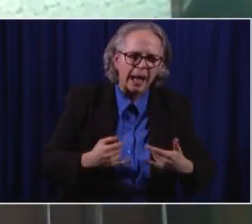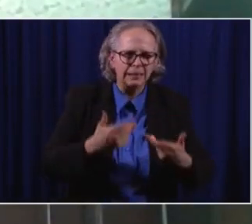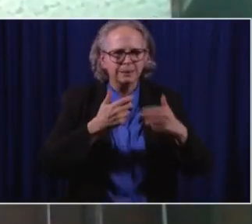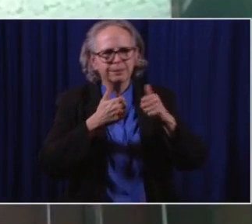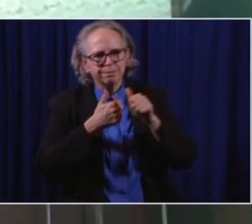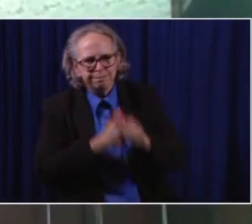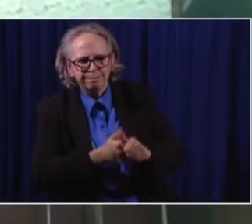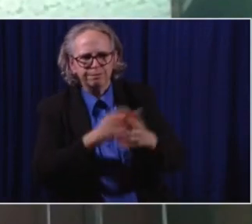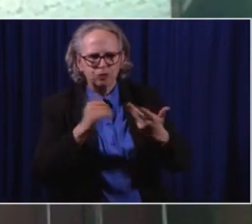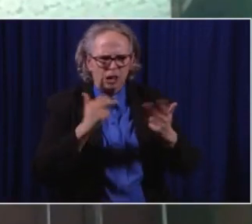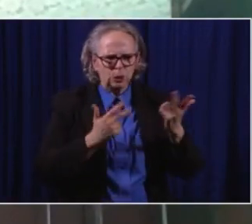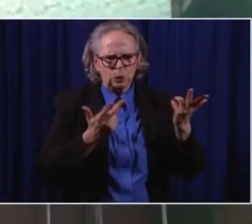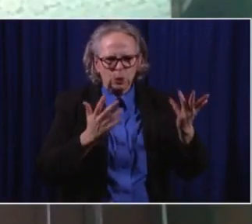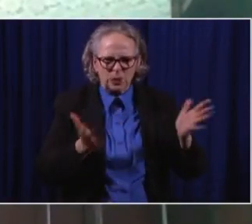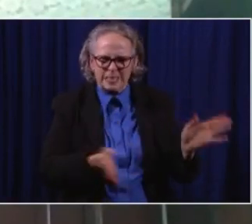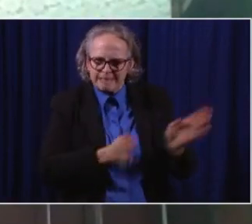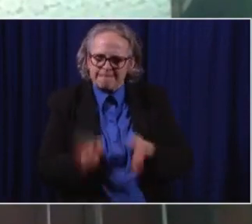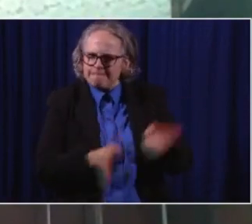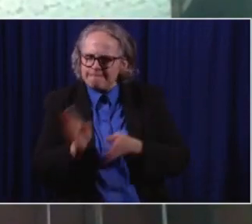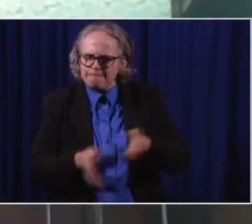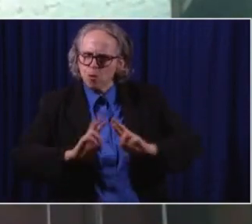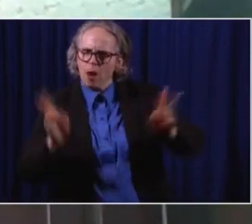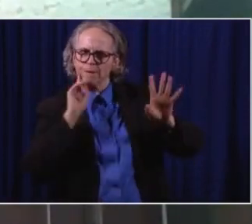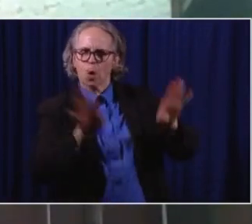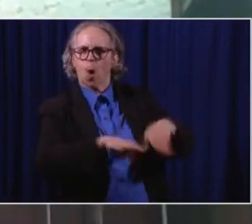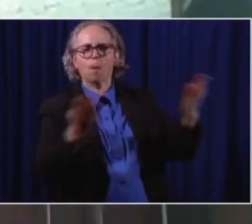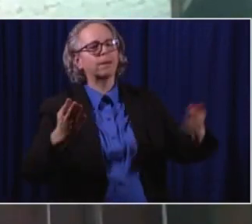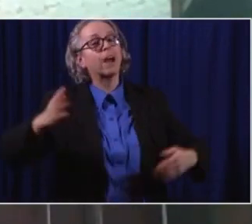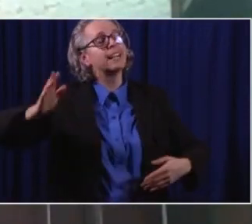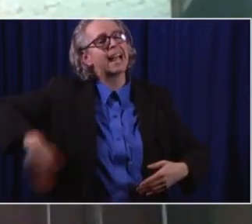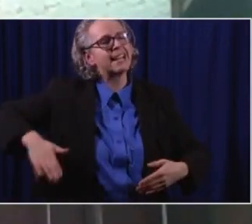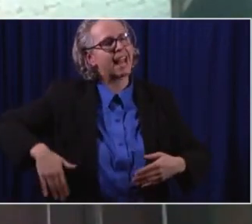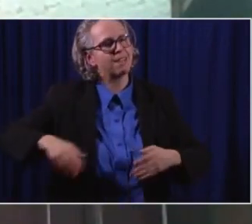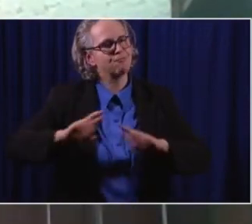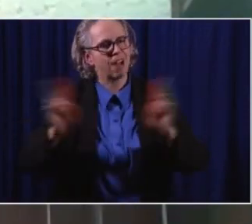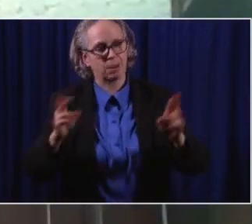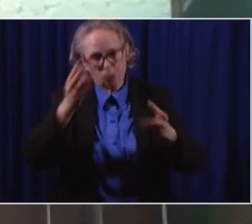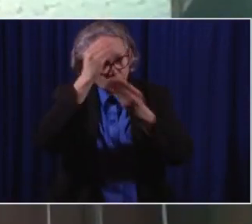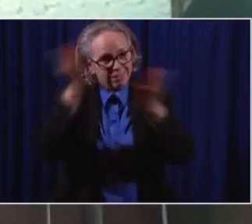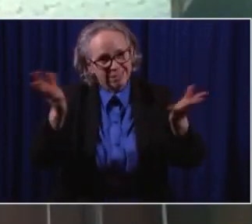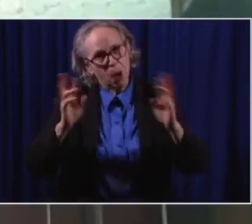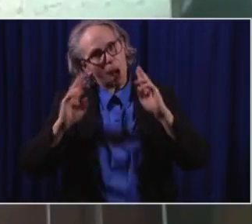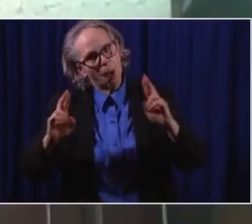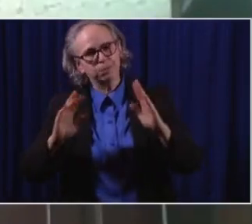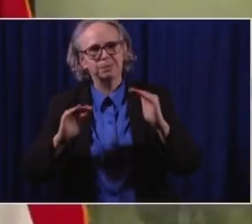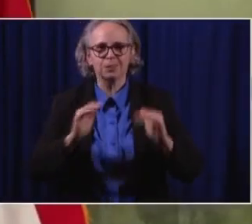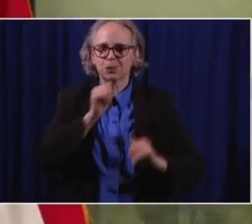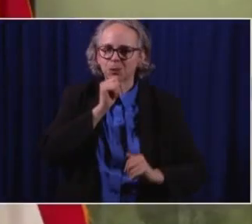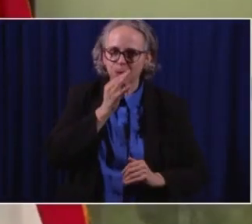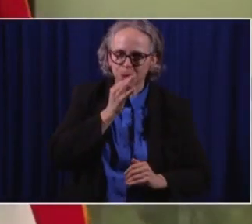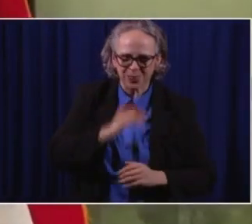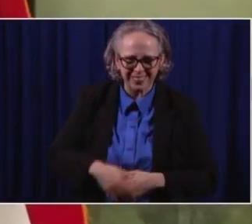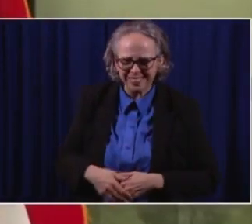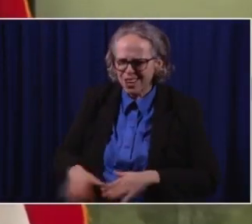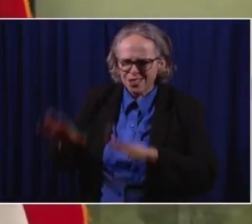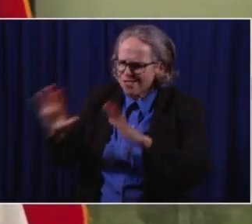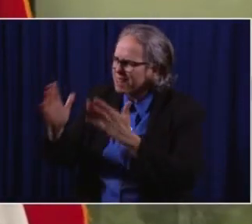opening day yet, but as soon as we know that, we'll let people know. Well, that's great. Well, thank you for